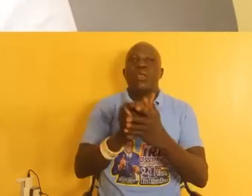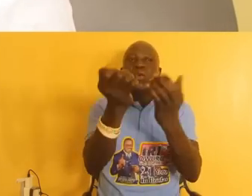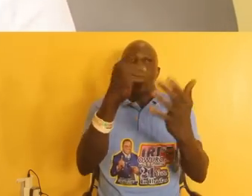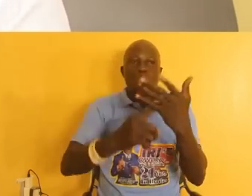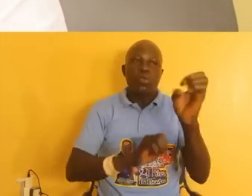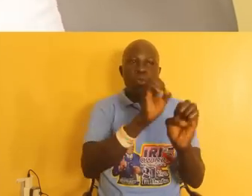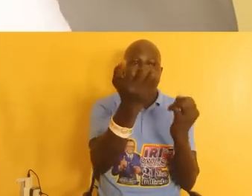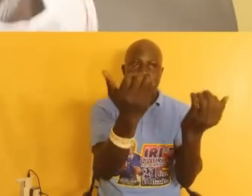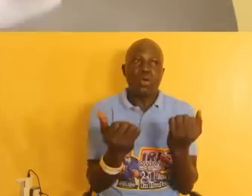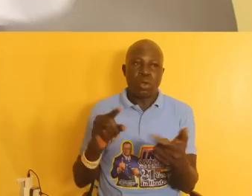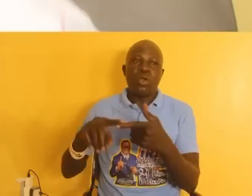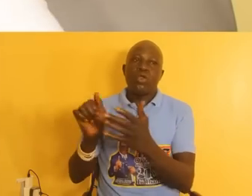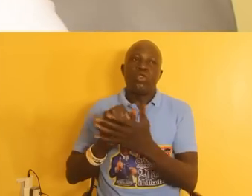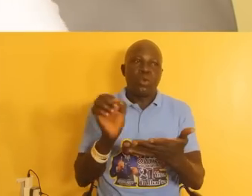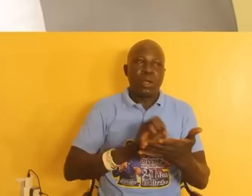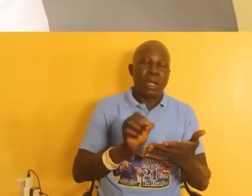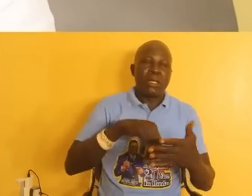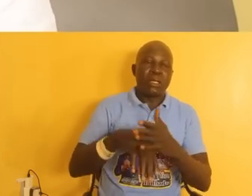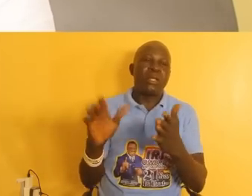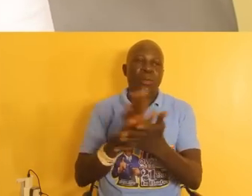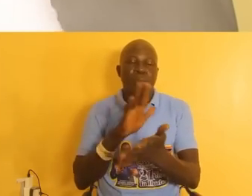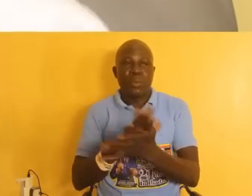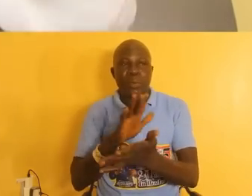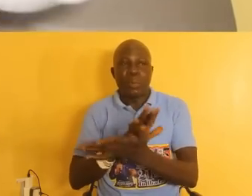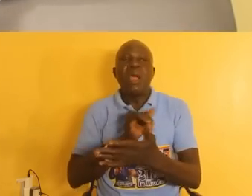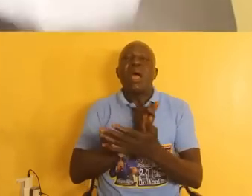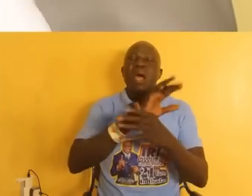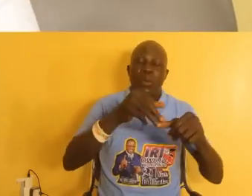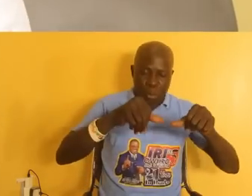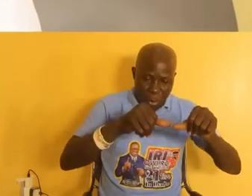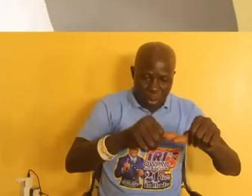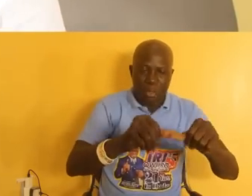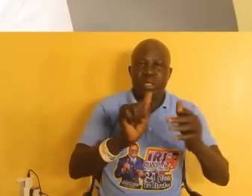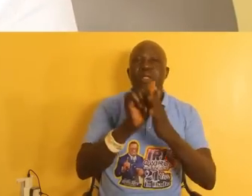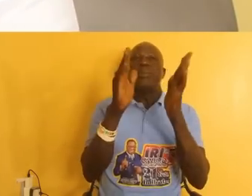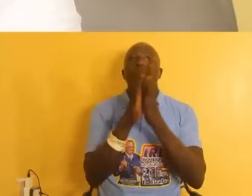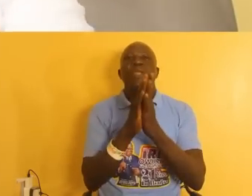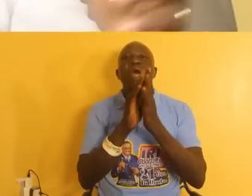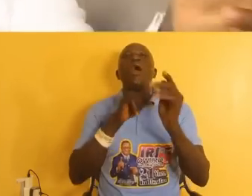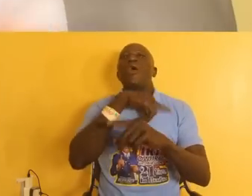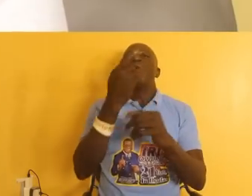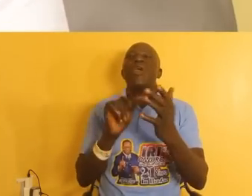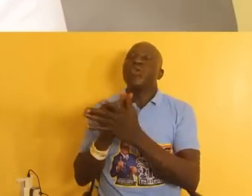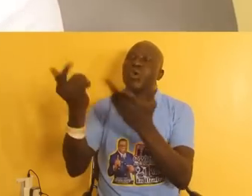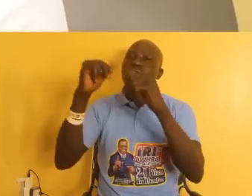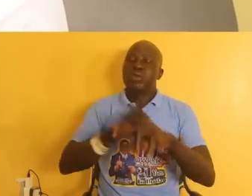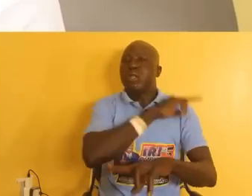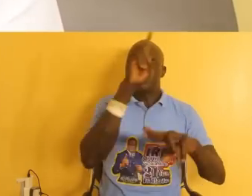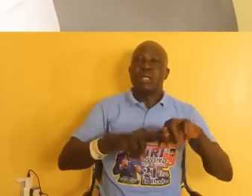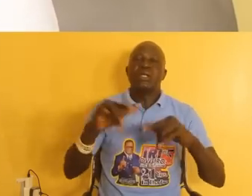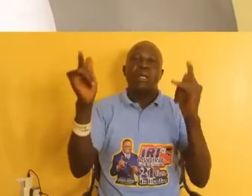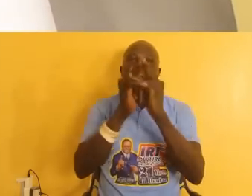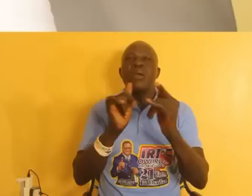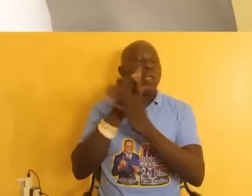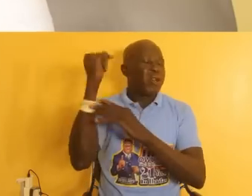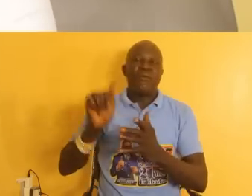la. What want God the end of the year. Let me pursue mo file yen. And they continue what do I continue the prayer. We are coming to the prayer. For you